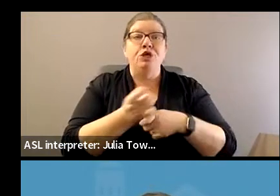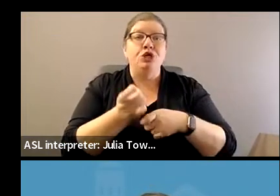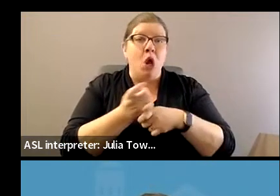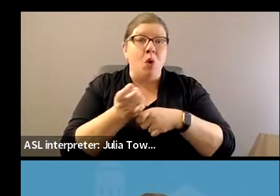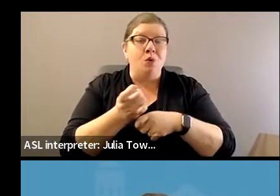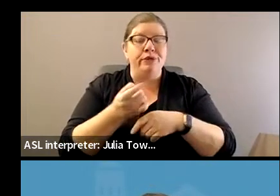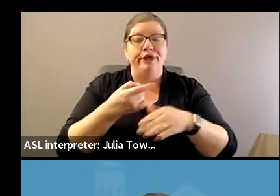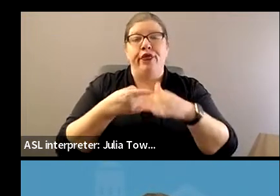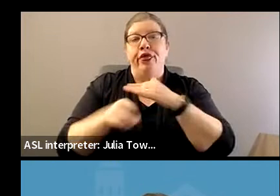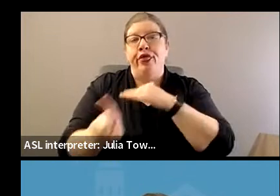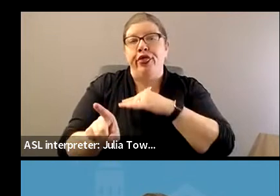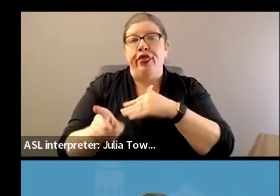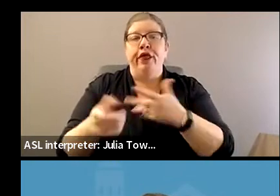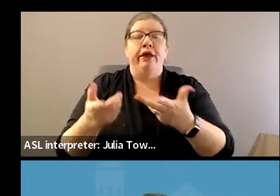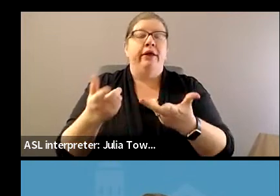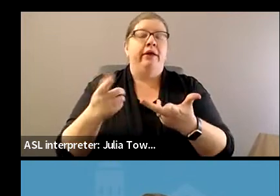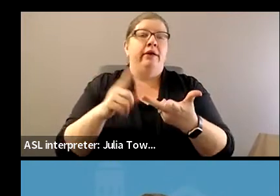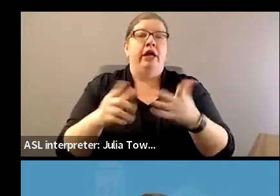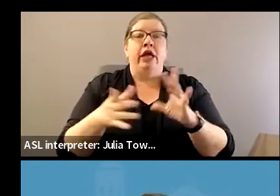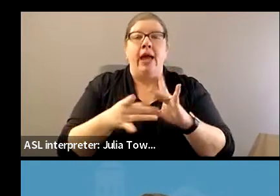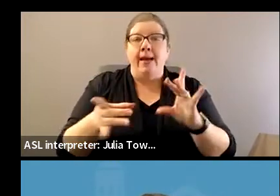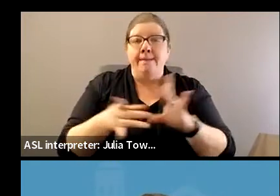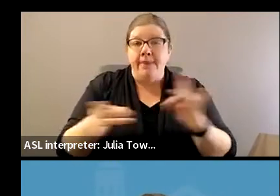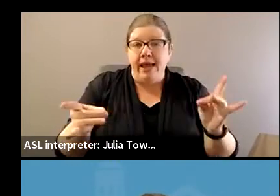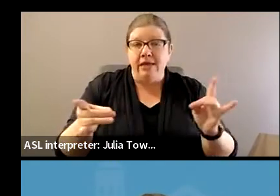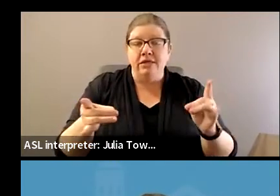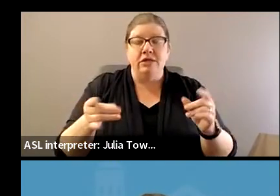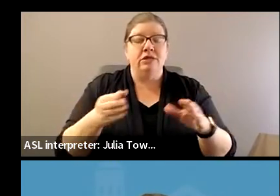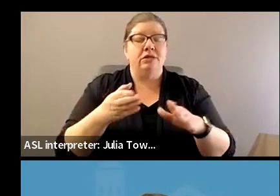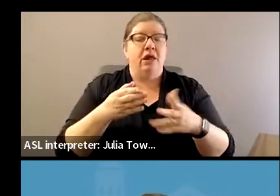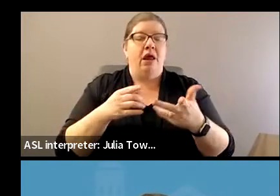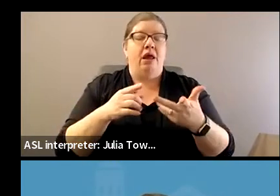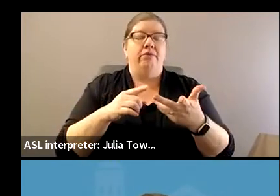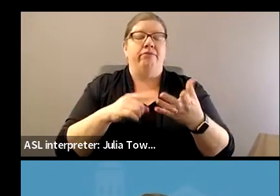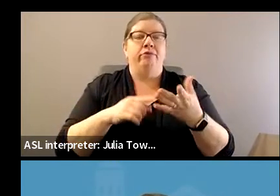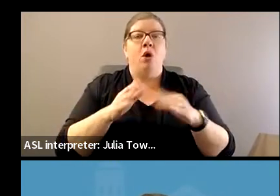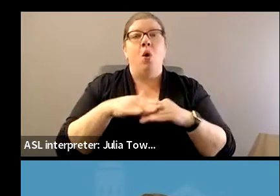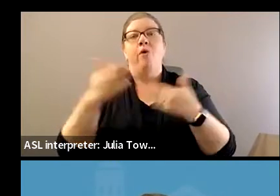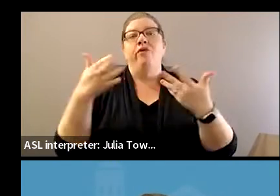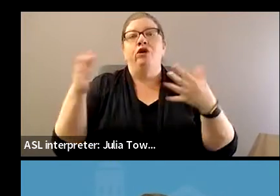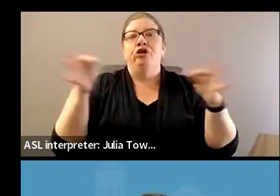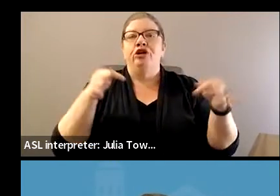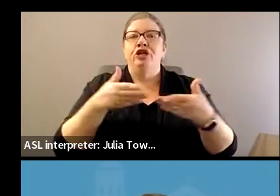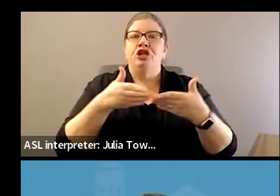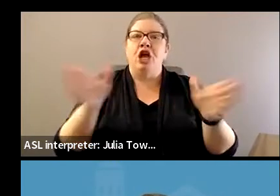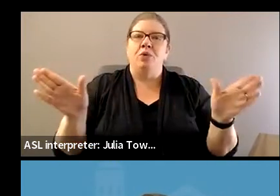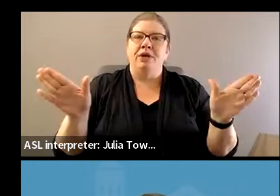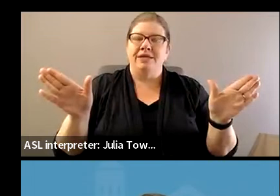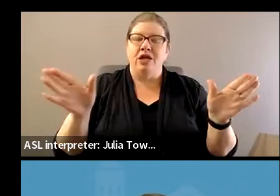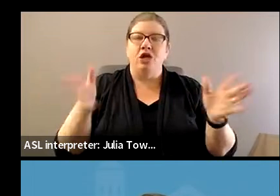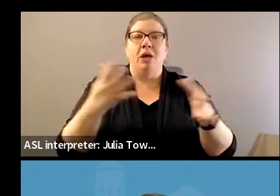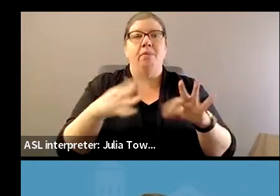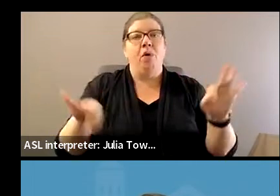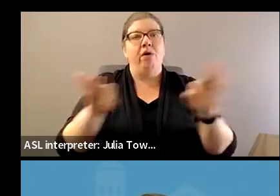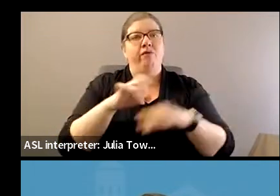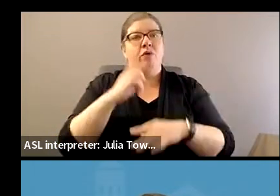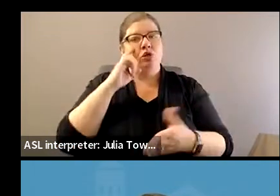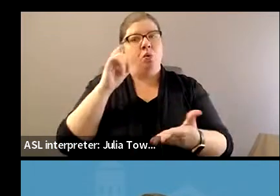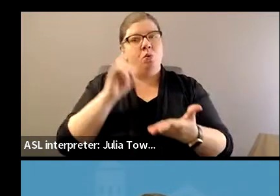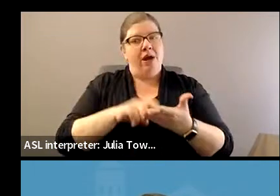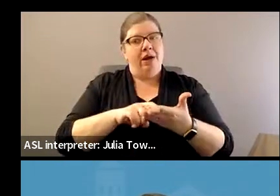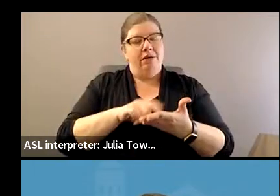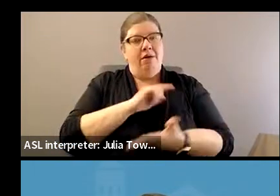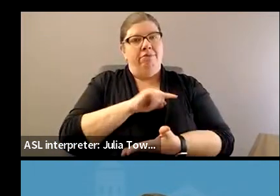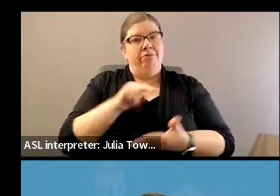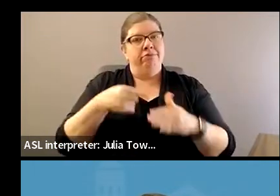was through comments and overgeneralizations. And it's important for us to recognize that. And I'm